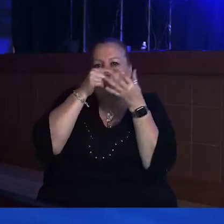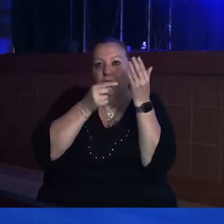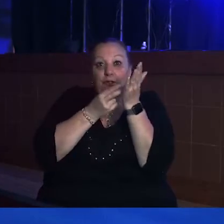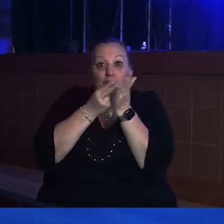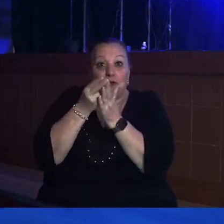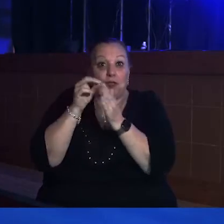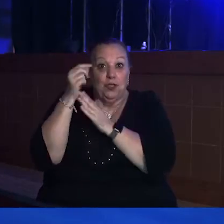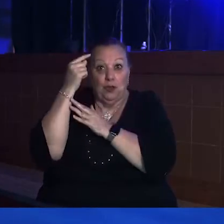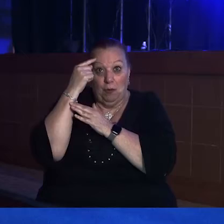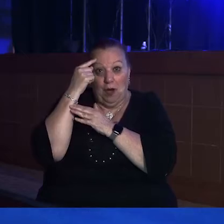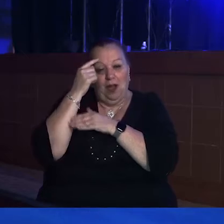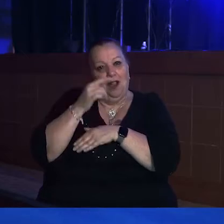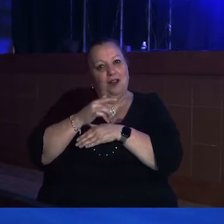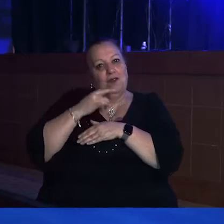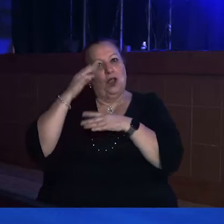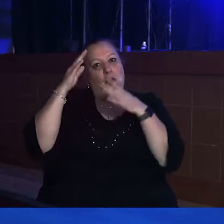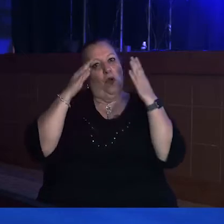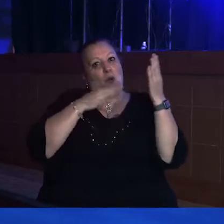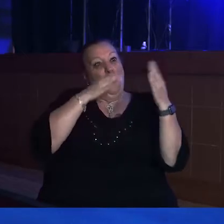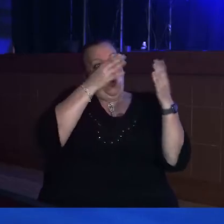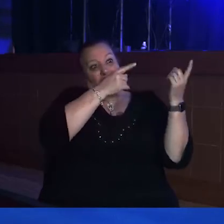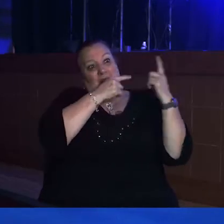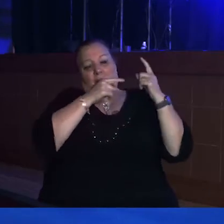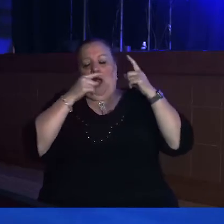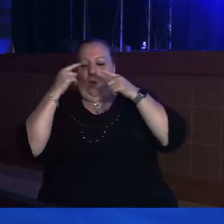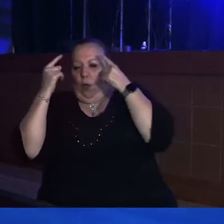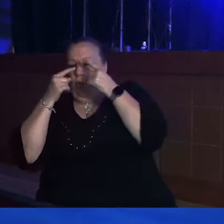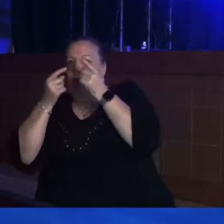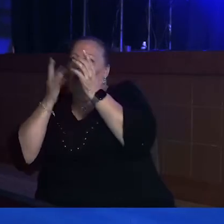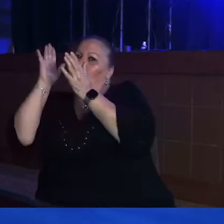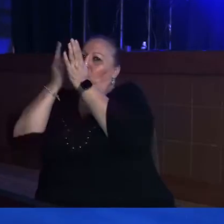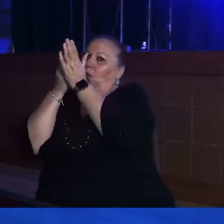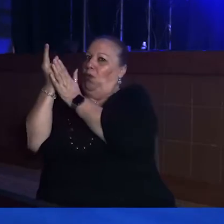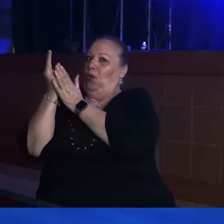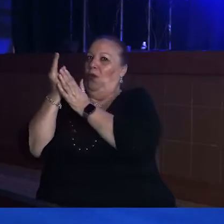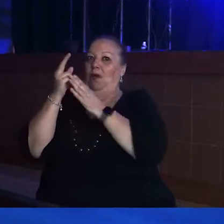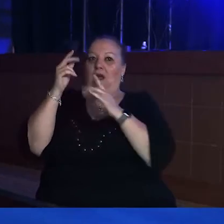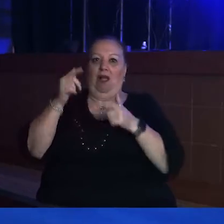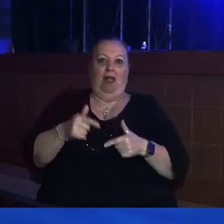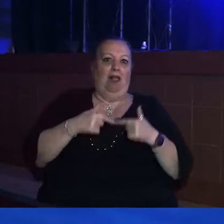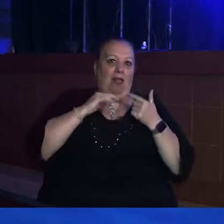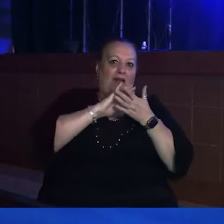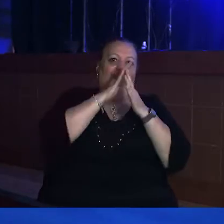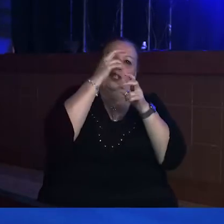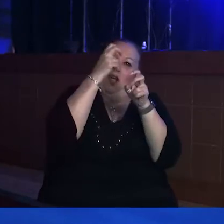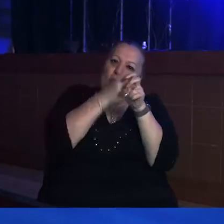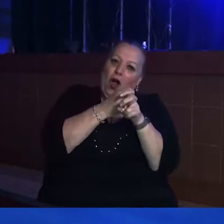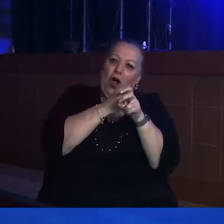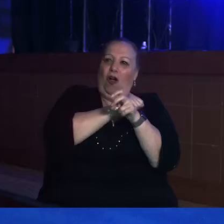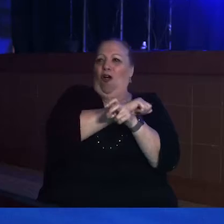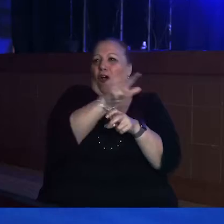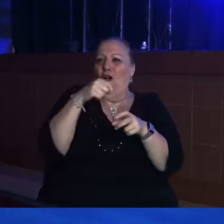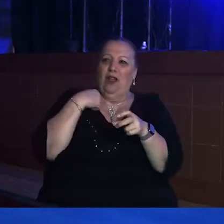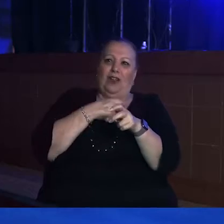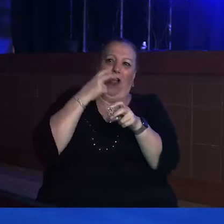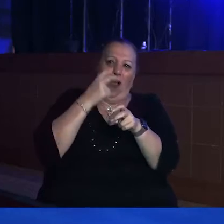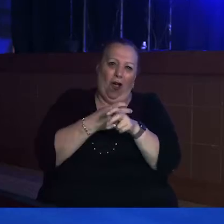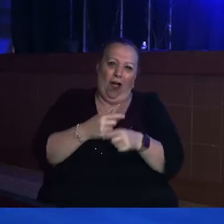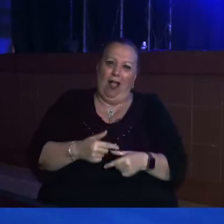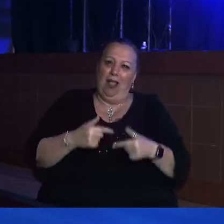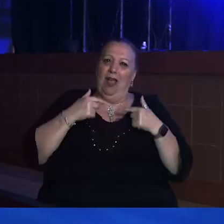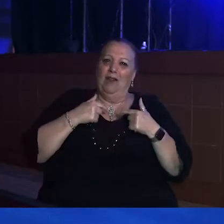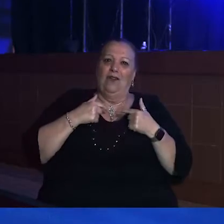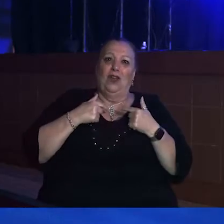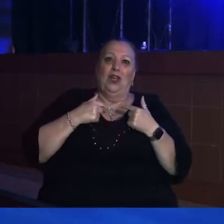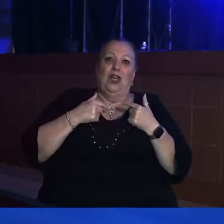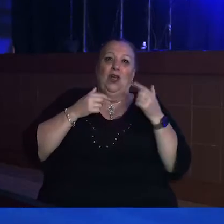feel worry coming your way, because life gets hard. It gets hard for all of us. We get, well, the hope knocked